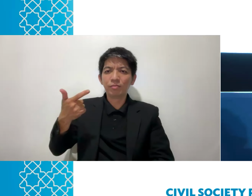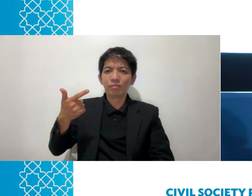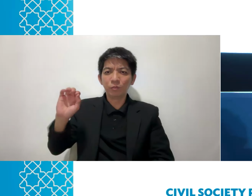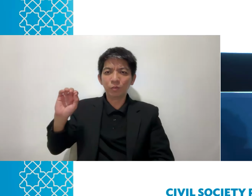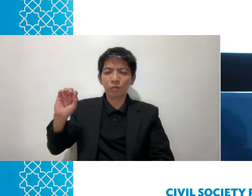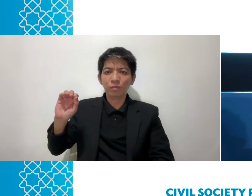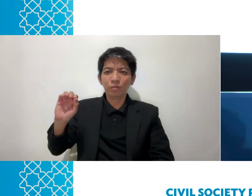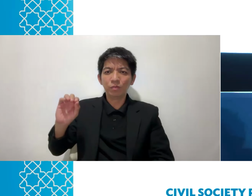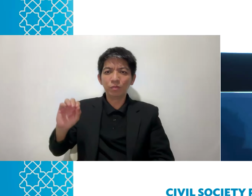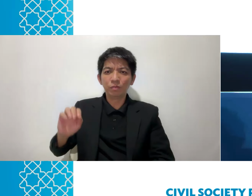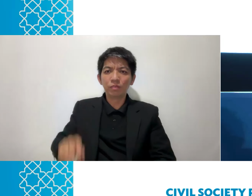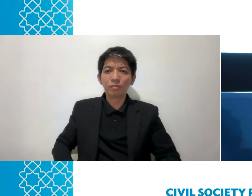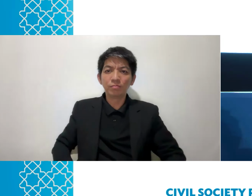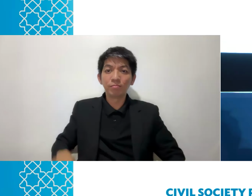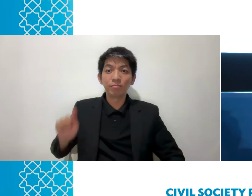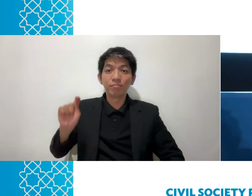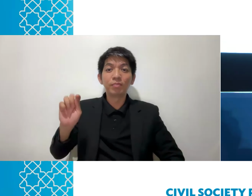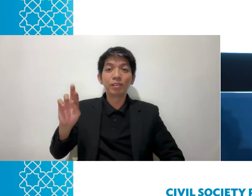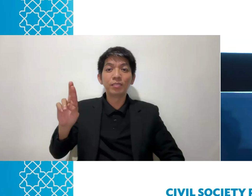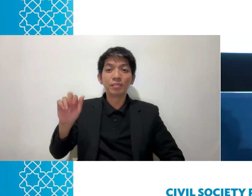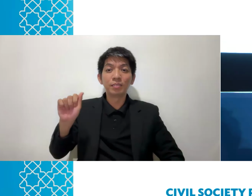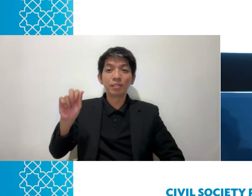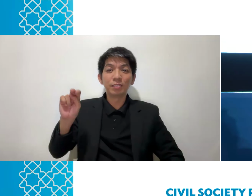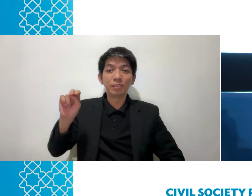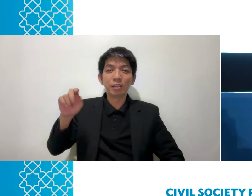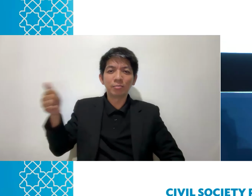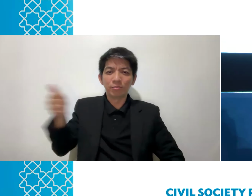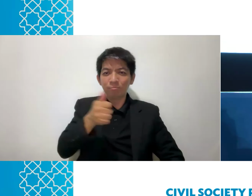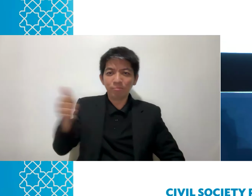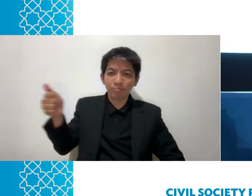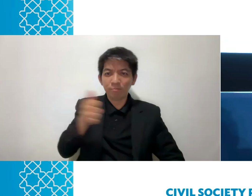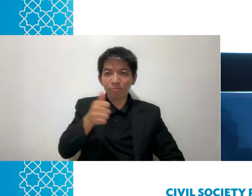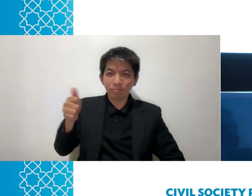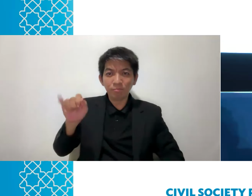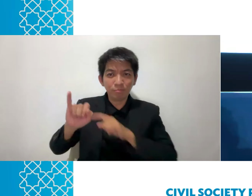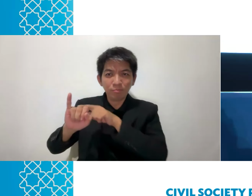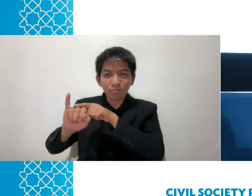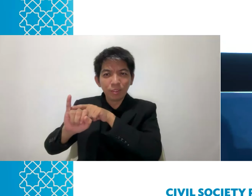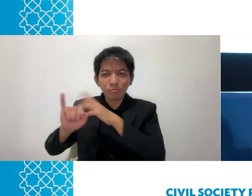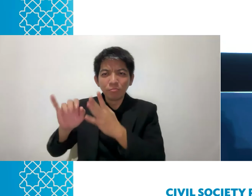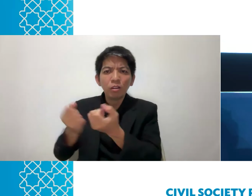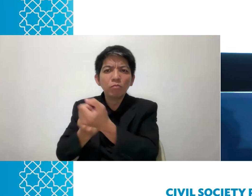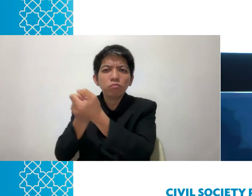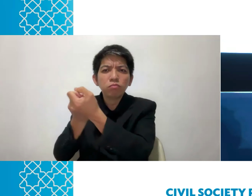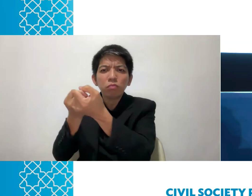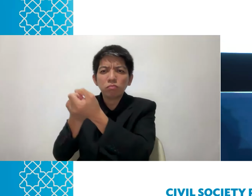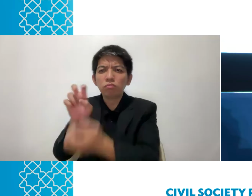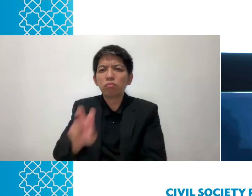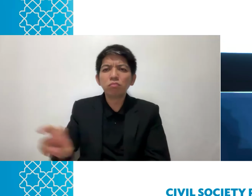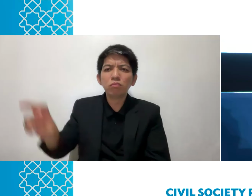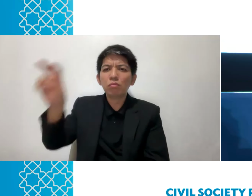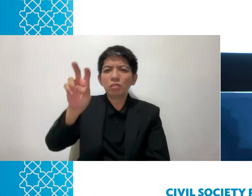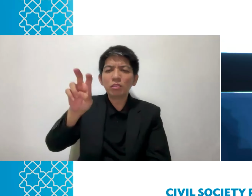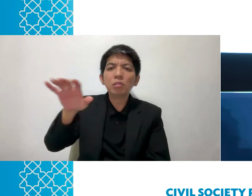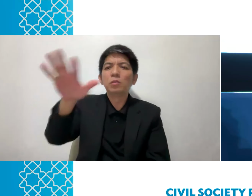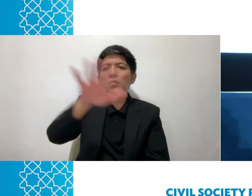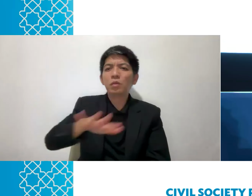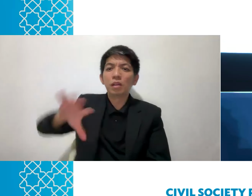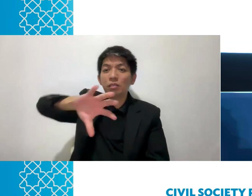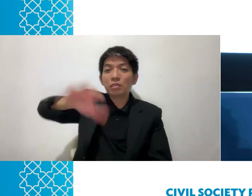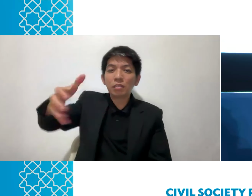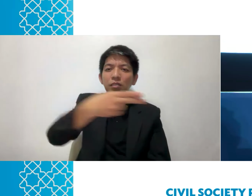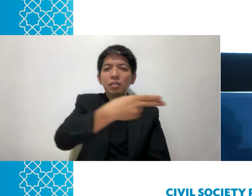NGO that works for the advocacy on sustainable transport in Indonesia, in mid-sized cities